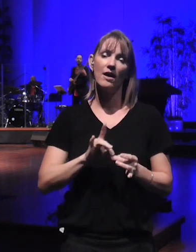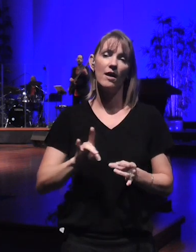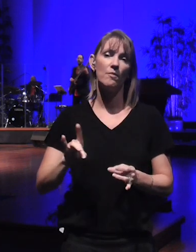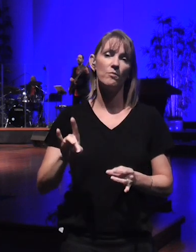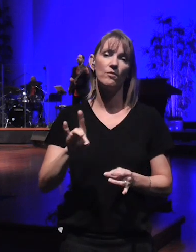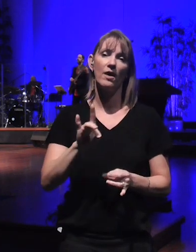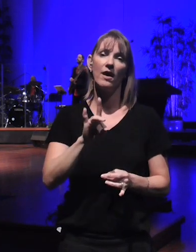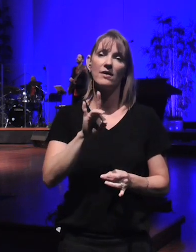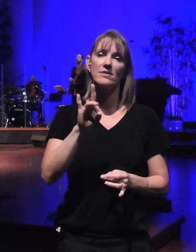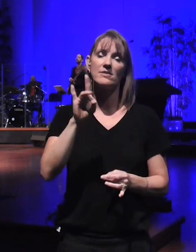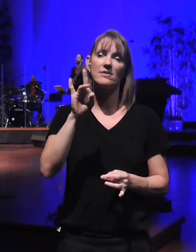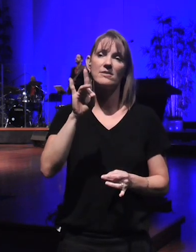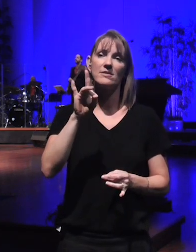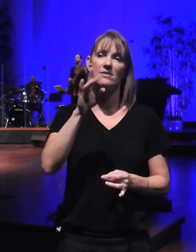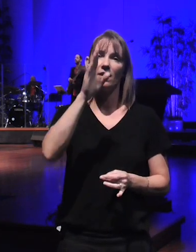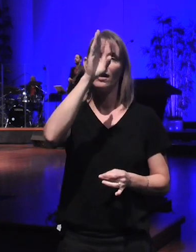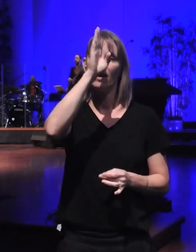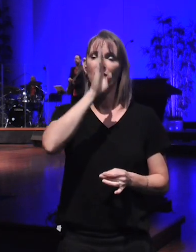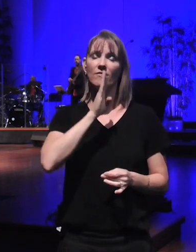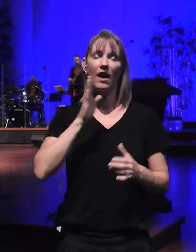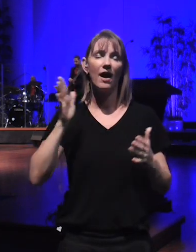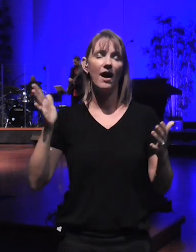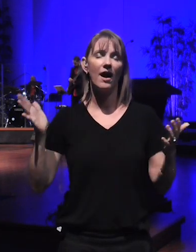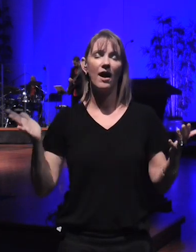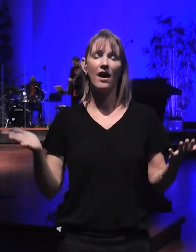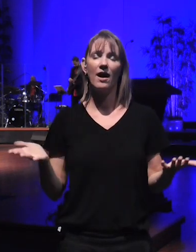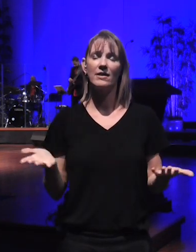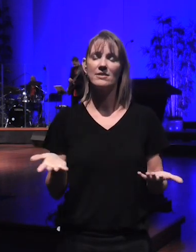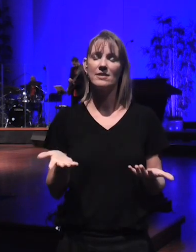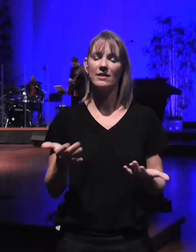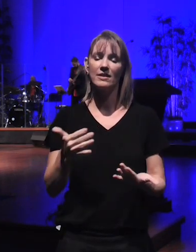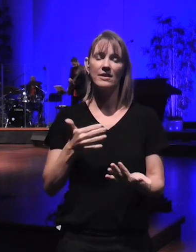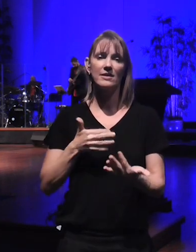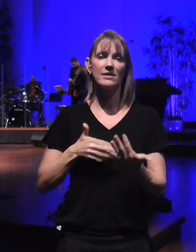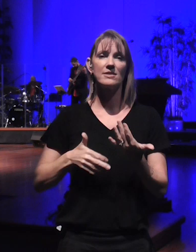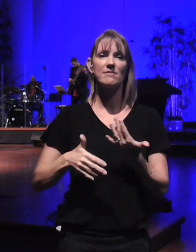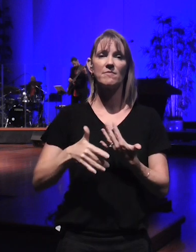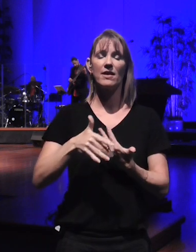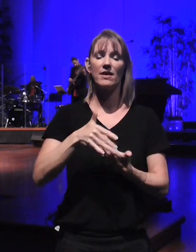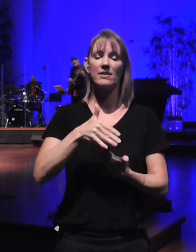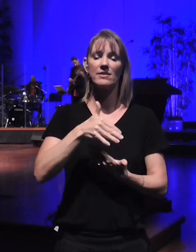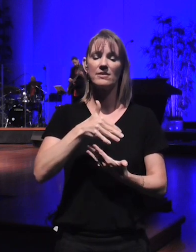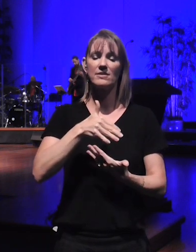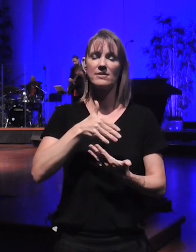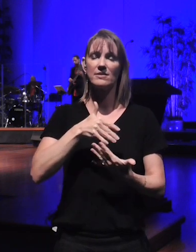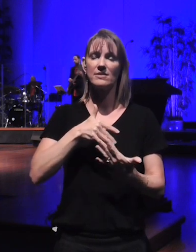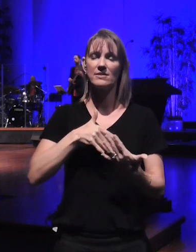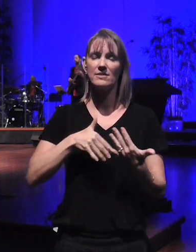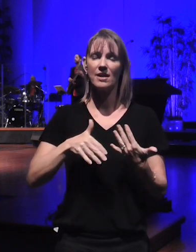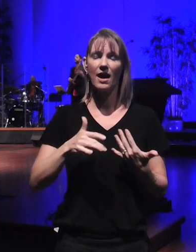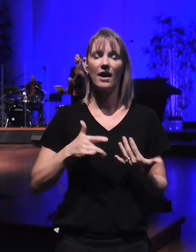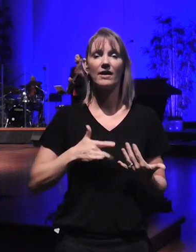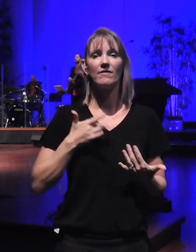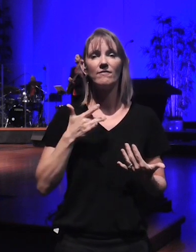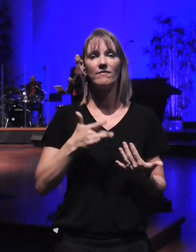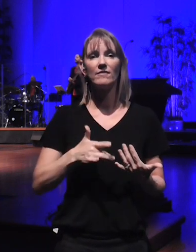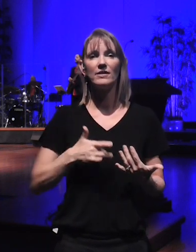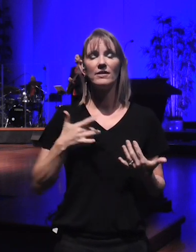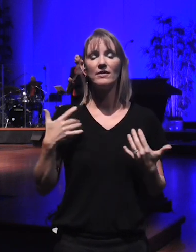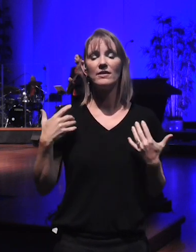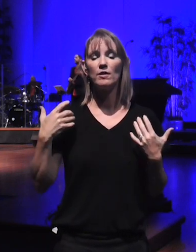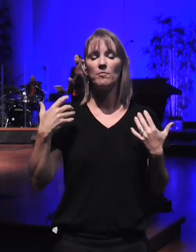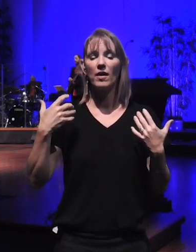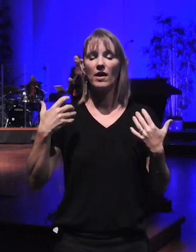Surely the presence of God is in this place. I